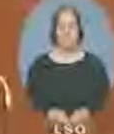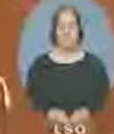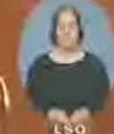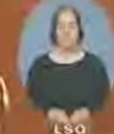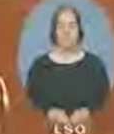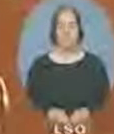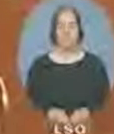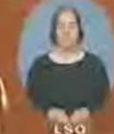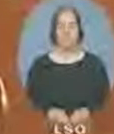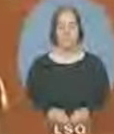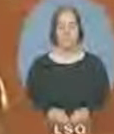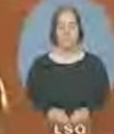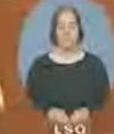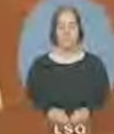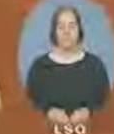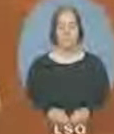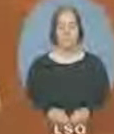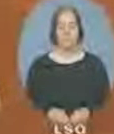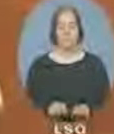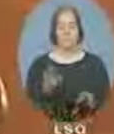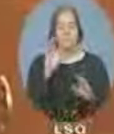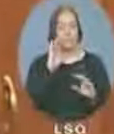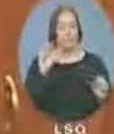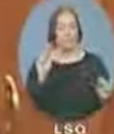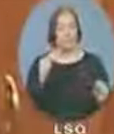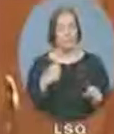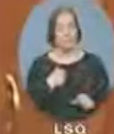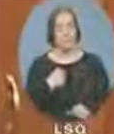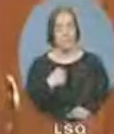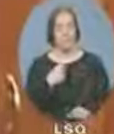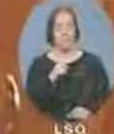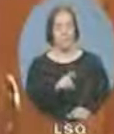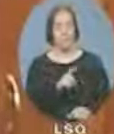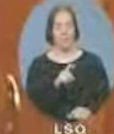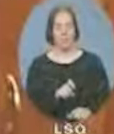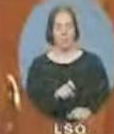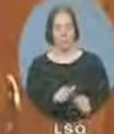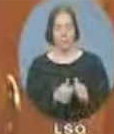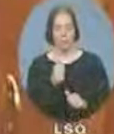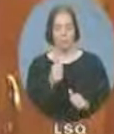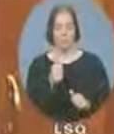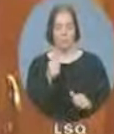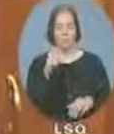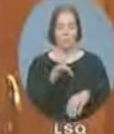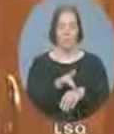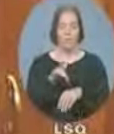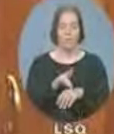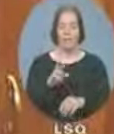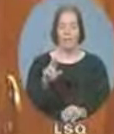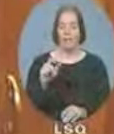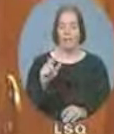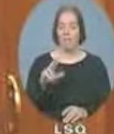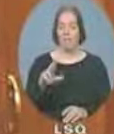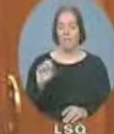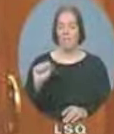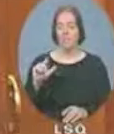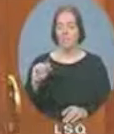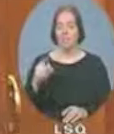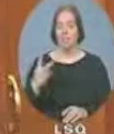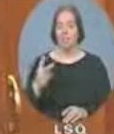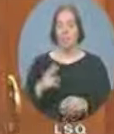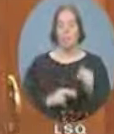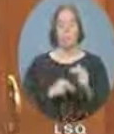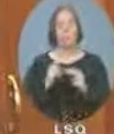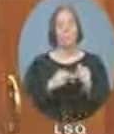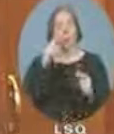Well, Mr. Speaker, let me ask something concrete. Canada built RADARSAT 2 satellite technology for non-military purposes. ATK, the U.S.-based